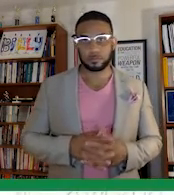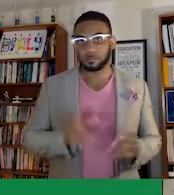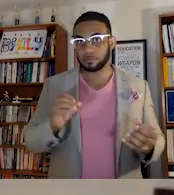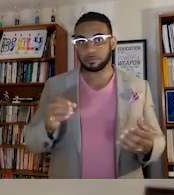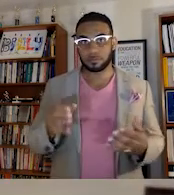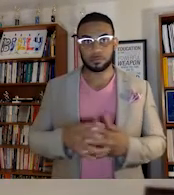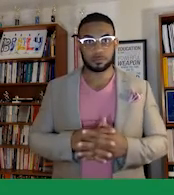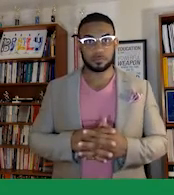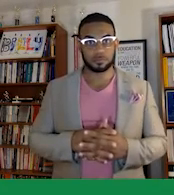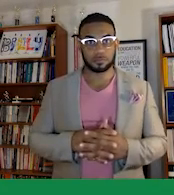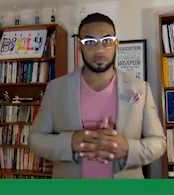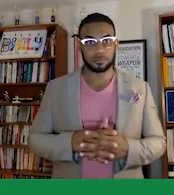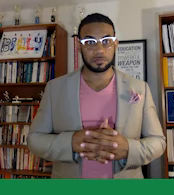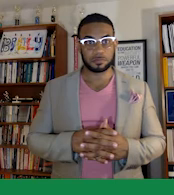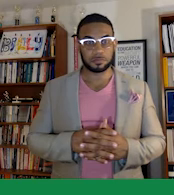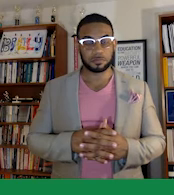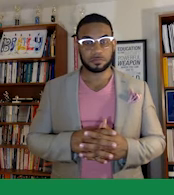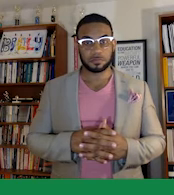so